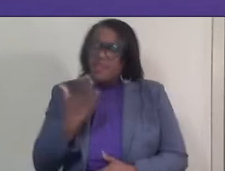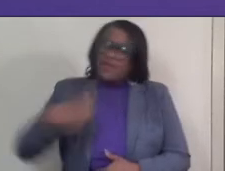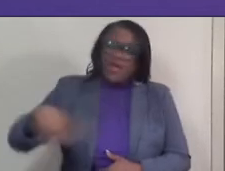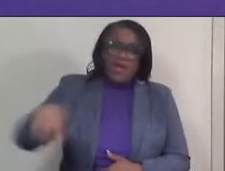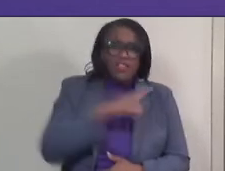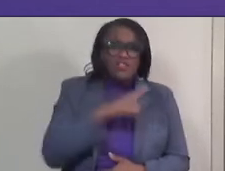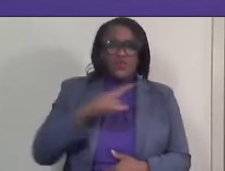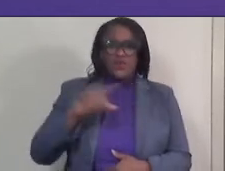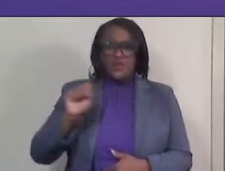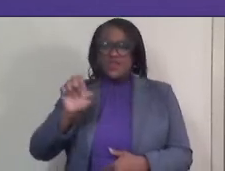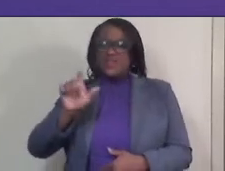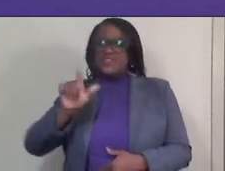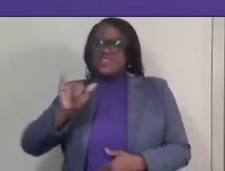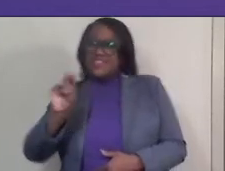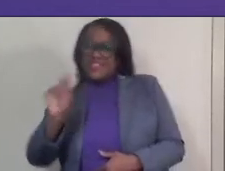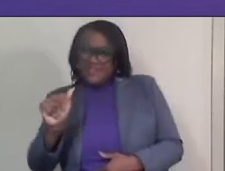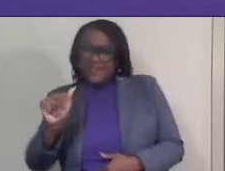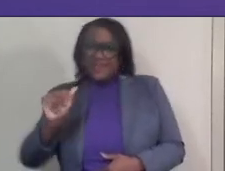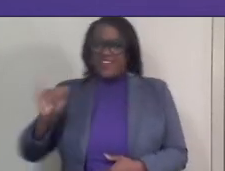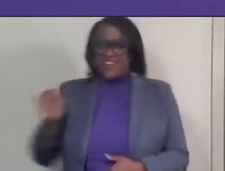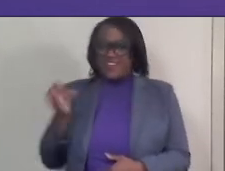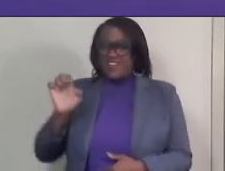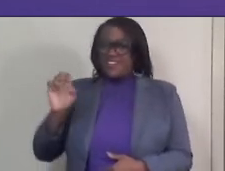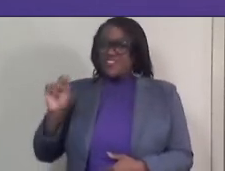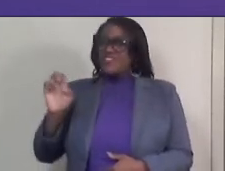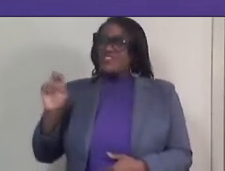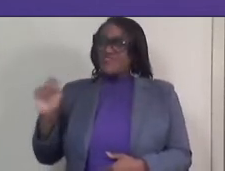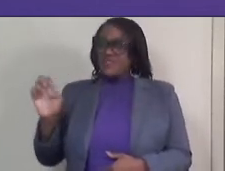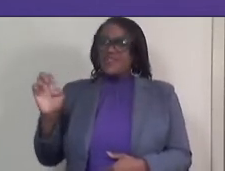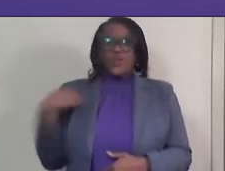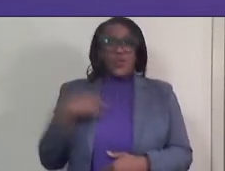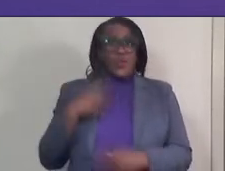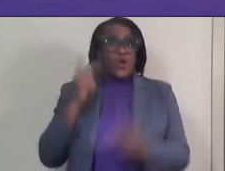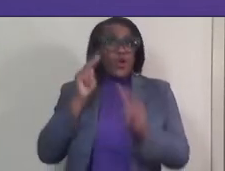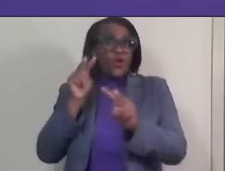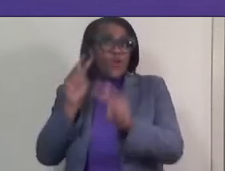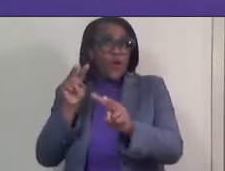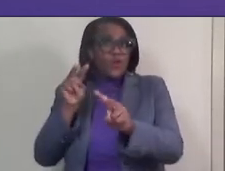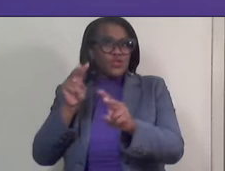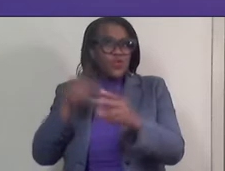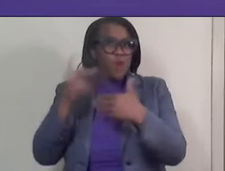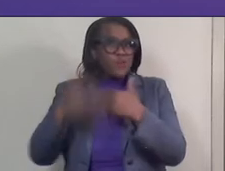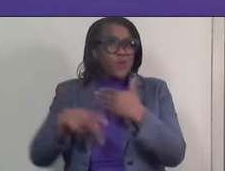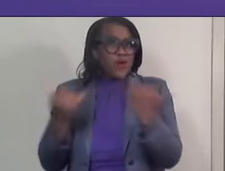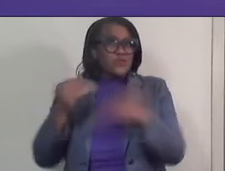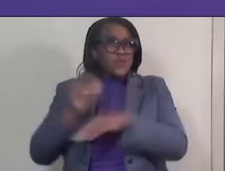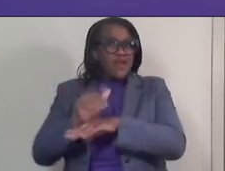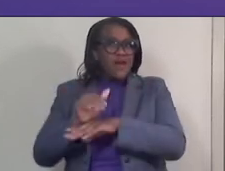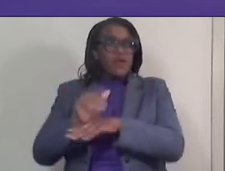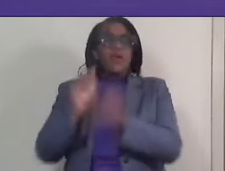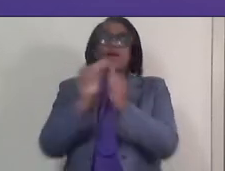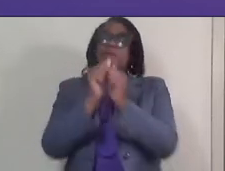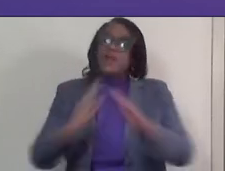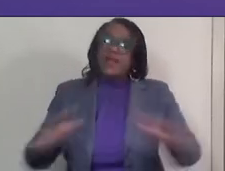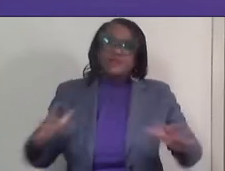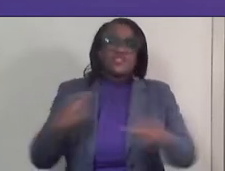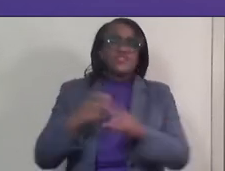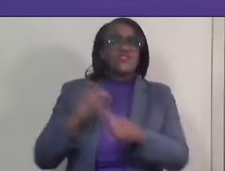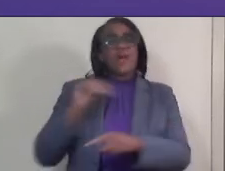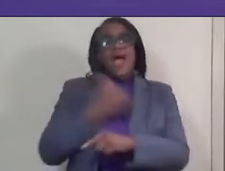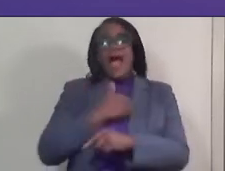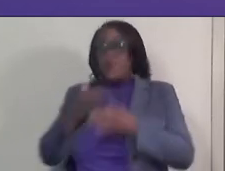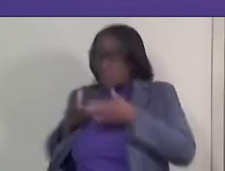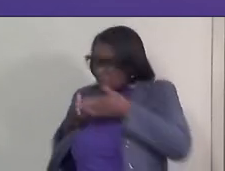you, Jeanine. And we look forward to a wonderful program tonight. Blessings to everyone from our little corner of the